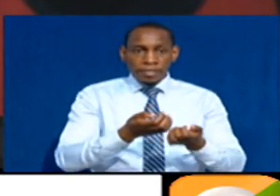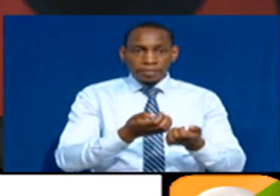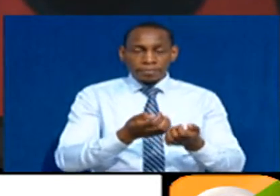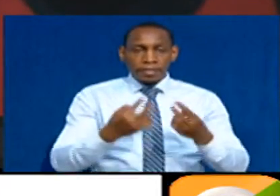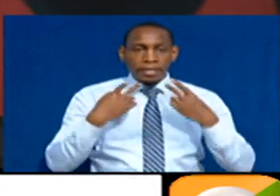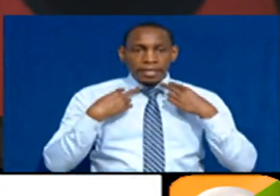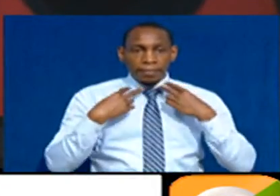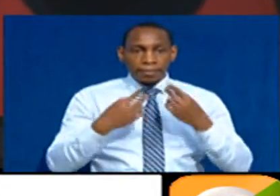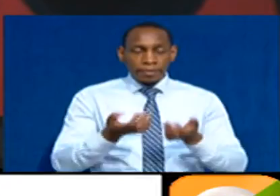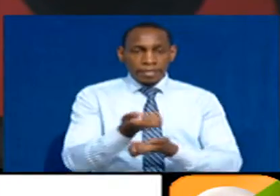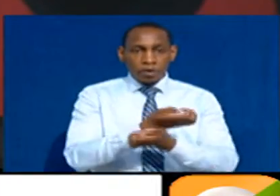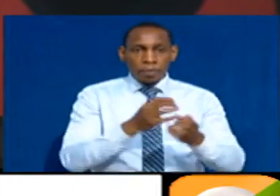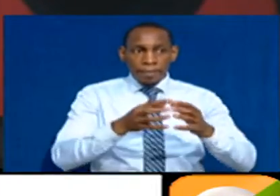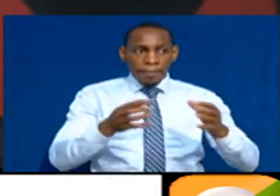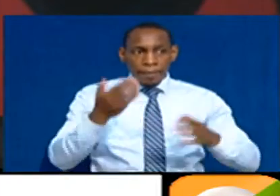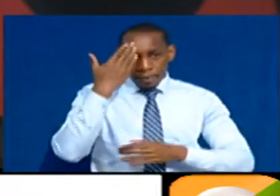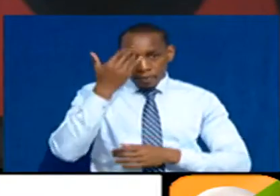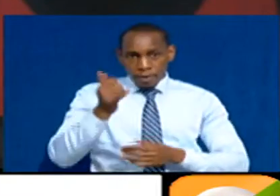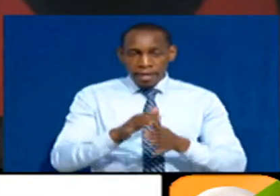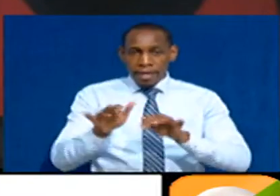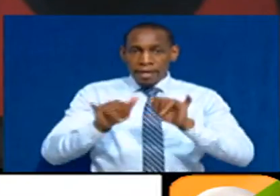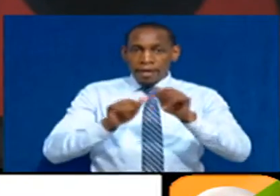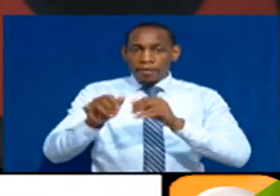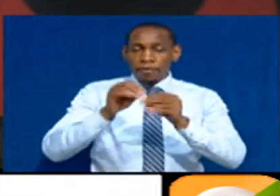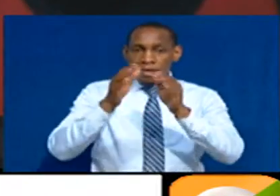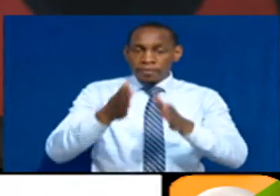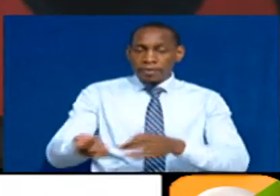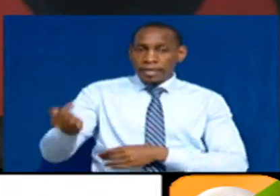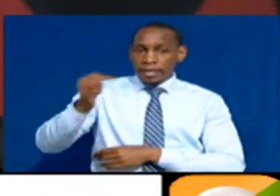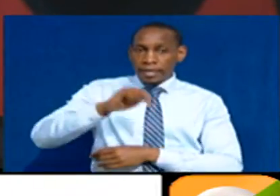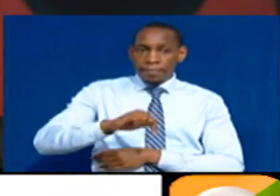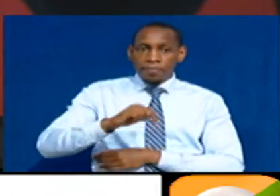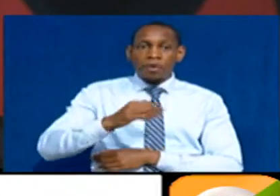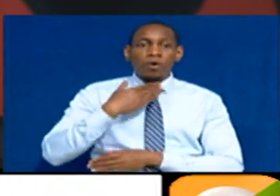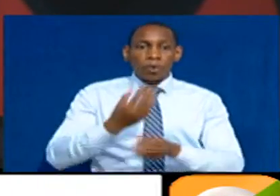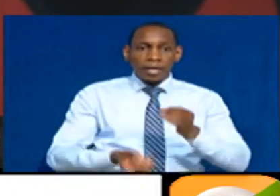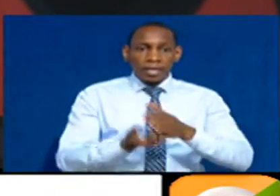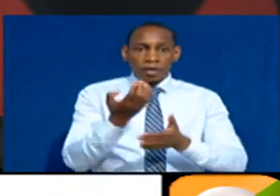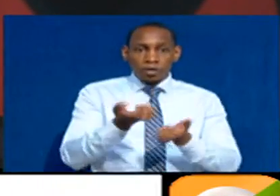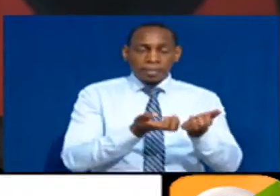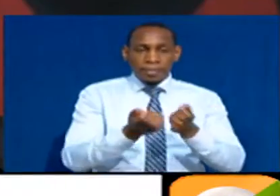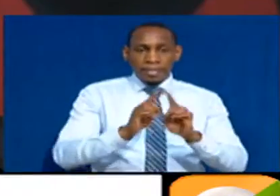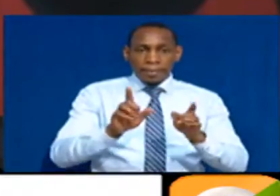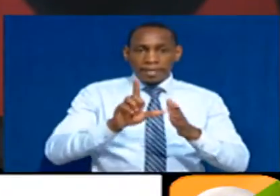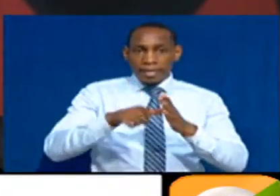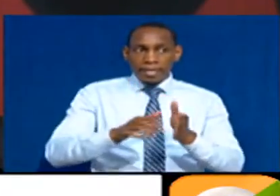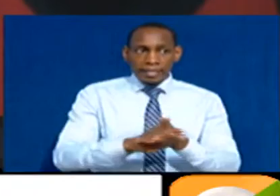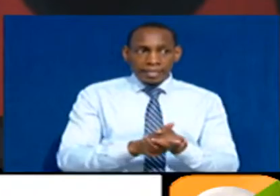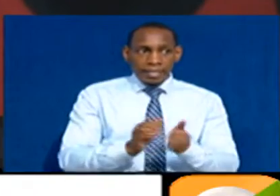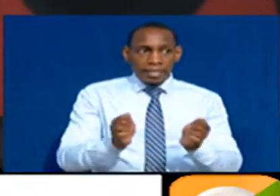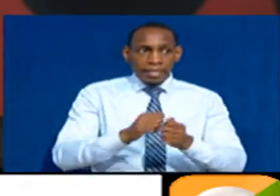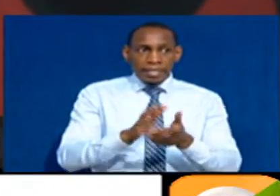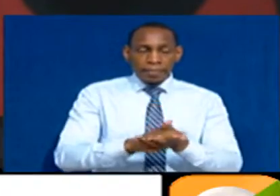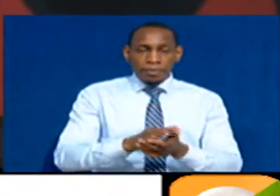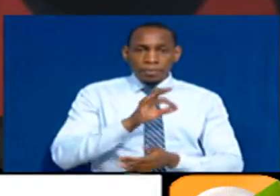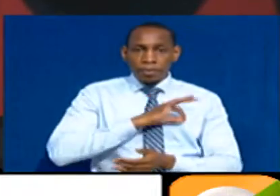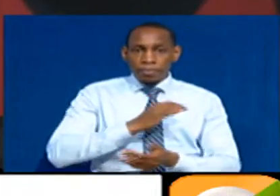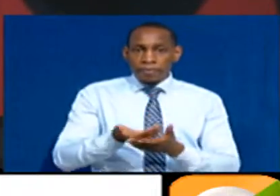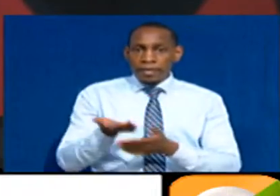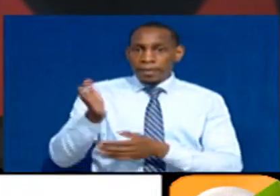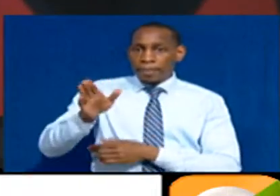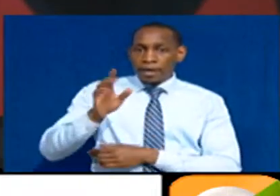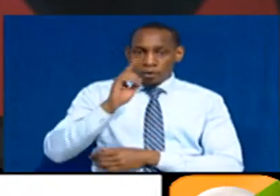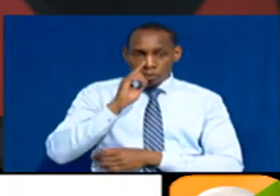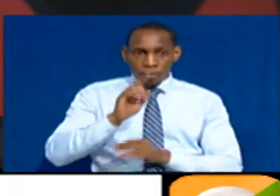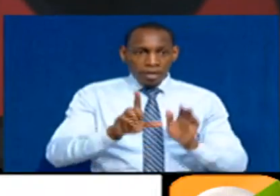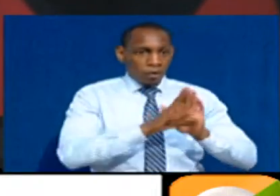growth of your economy because a foreign investor would come in, want to start a business here, but then later on can't send out their profits because